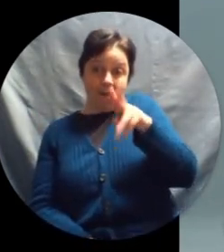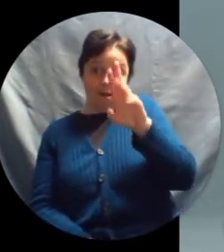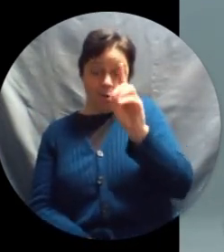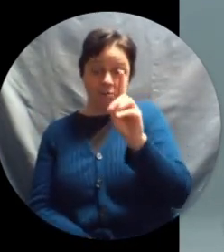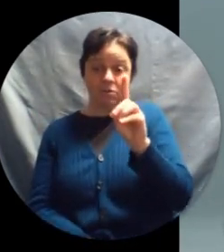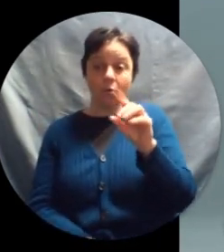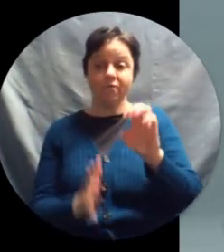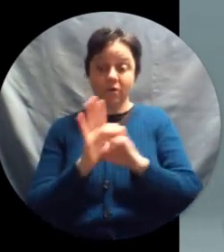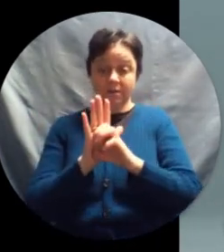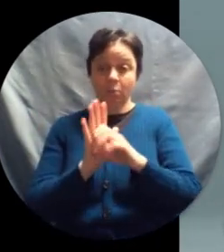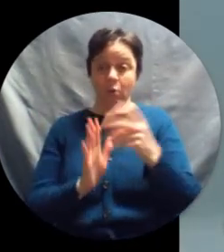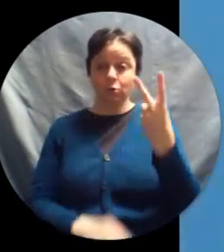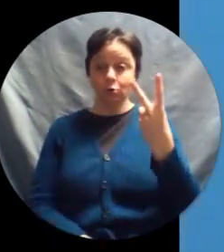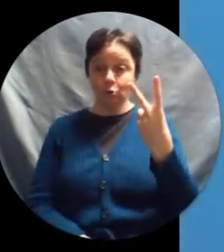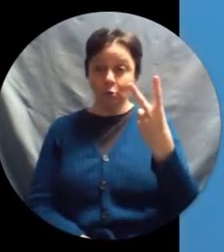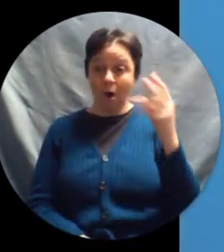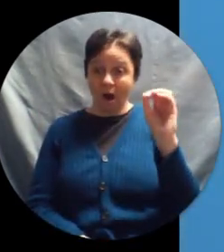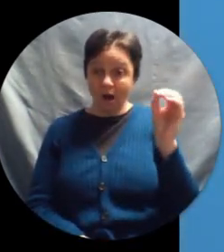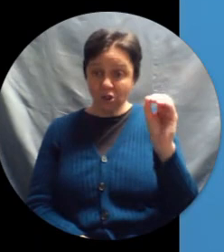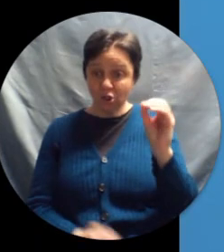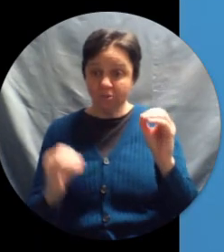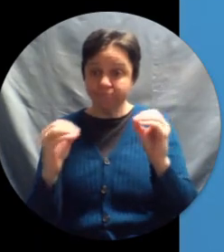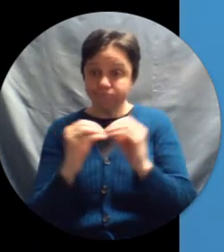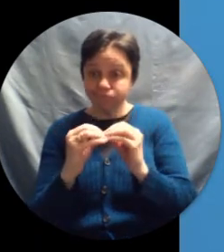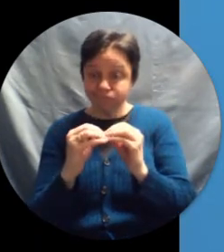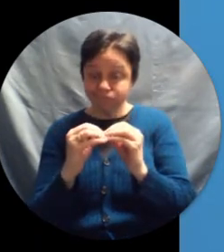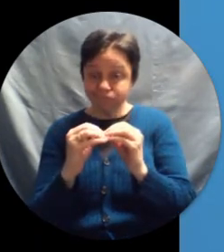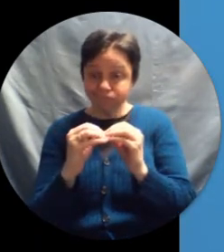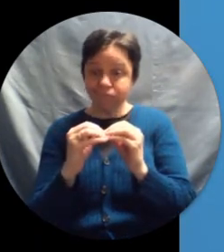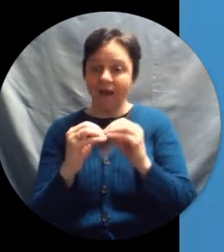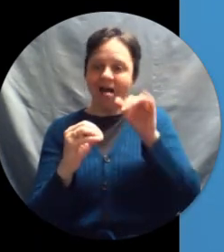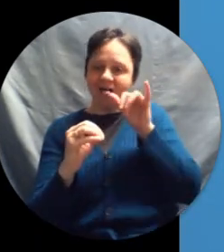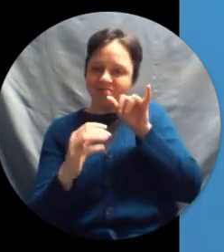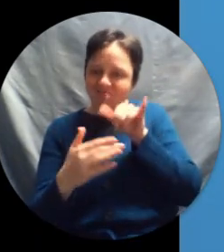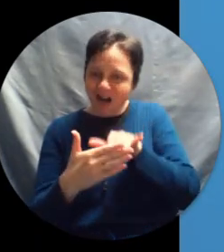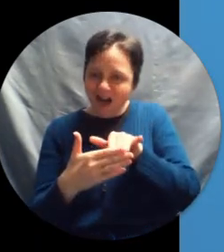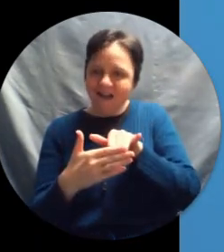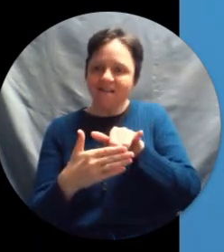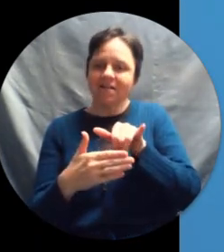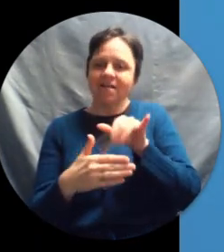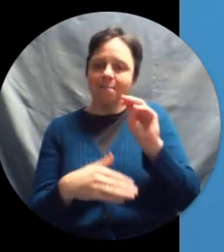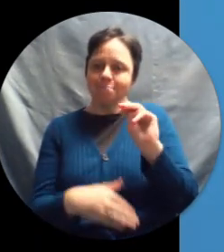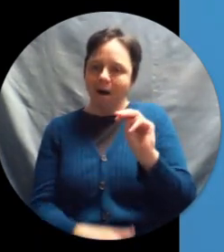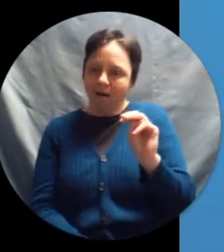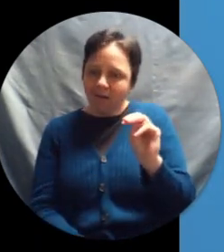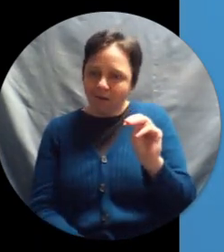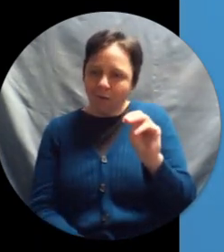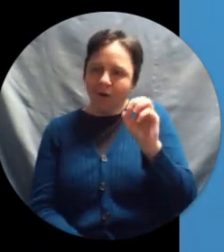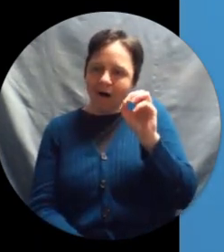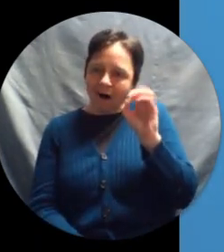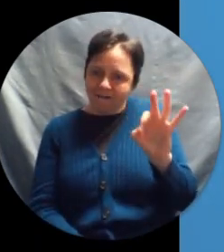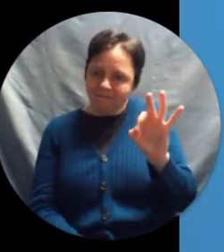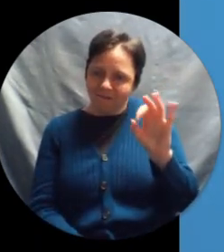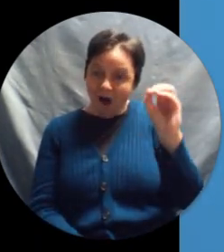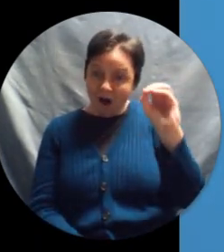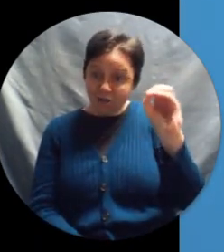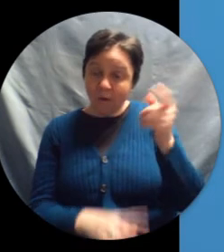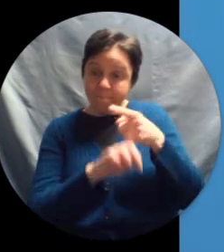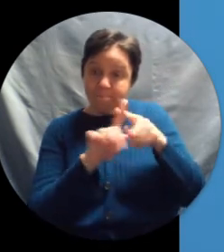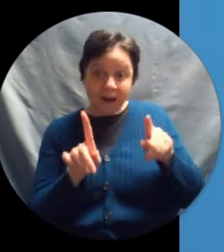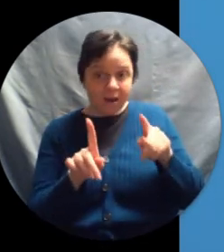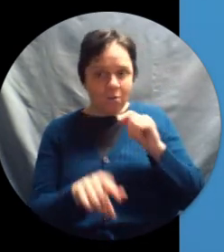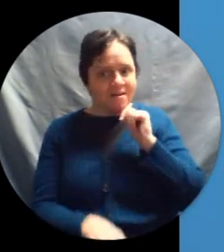two oxygen atoms stuck together. That is a molecule of oxygen. But it